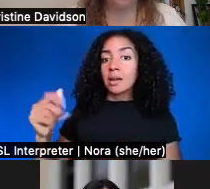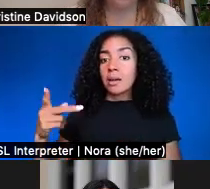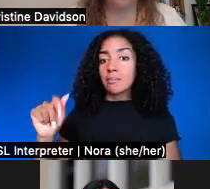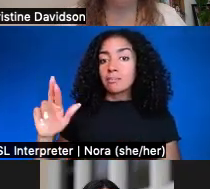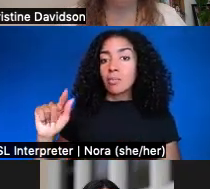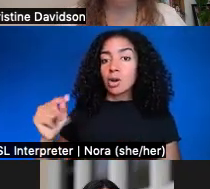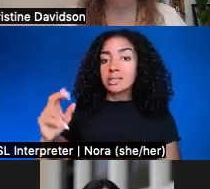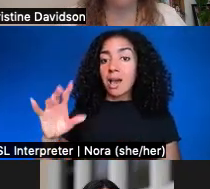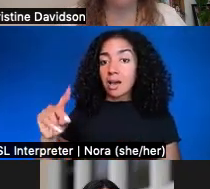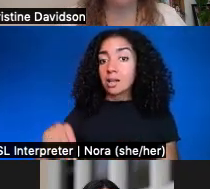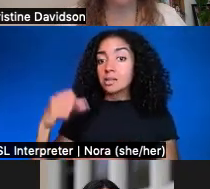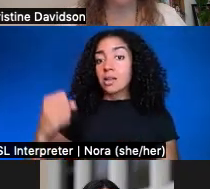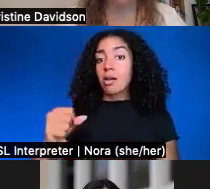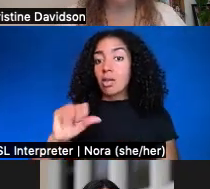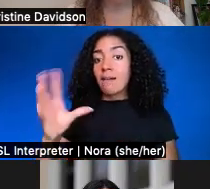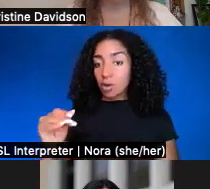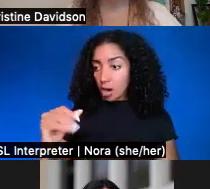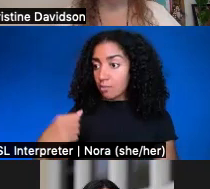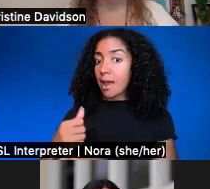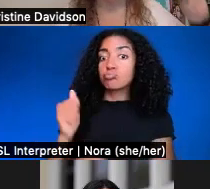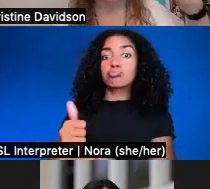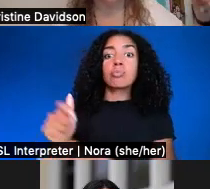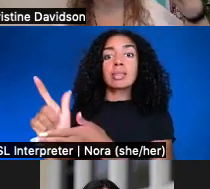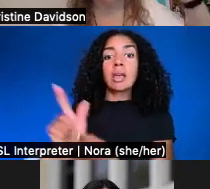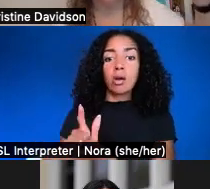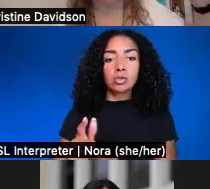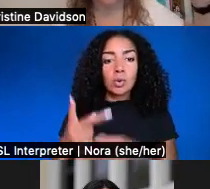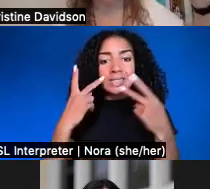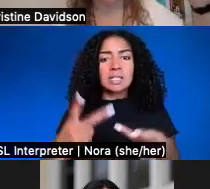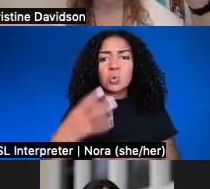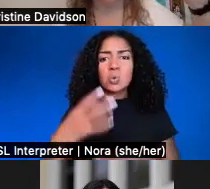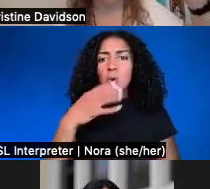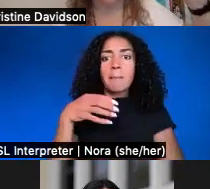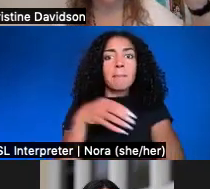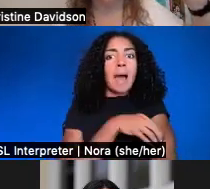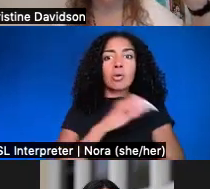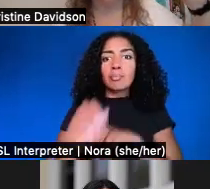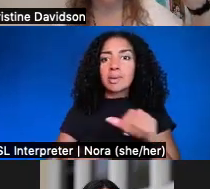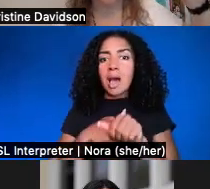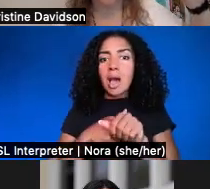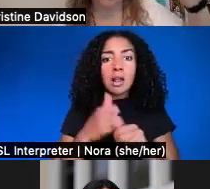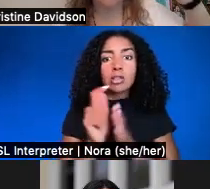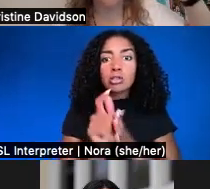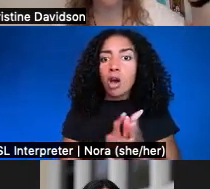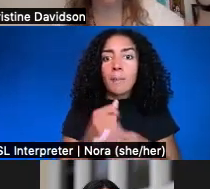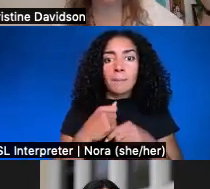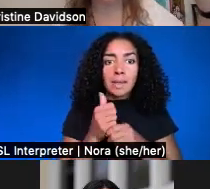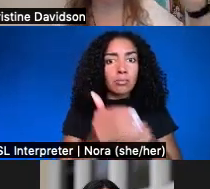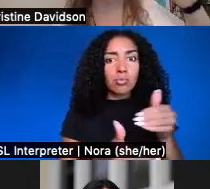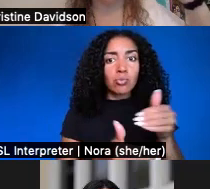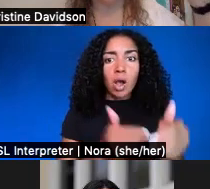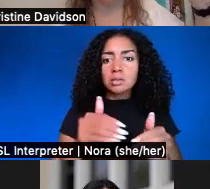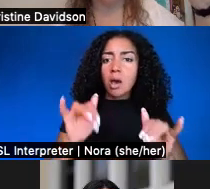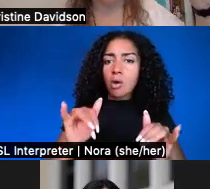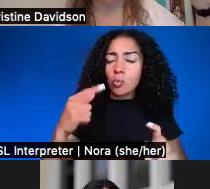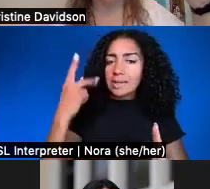legislation means that we can start to understand that it is a institutional